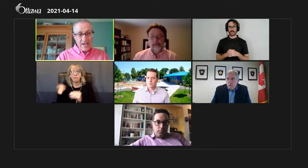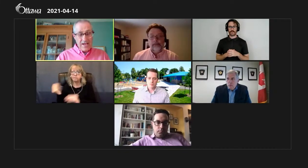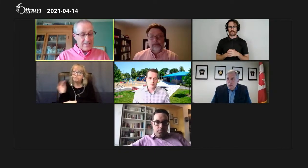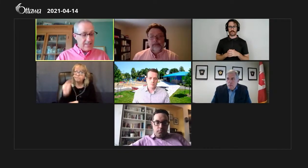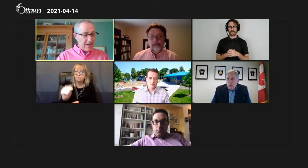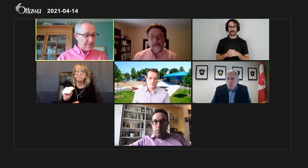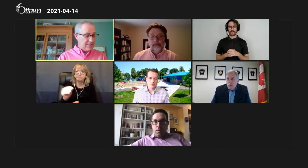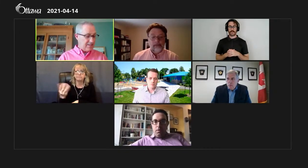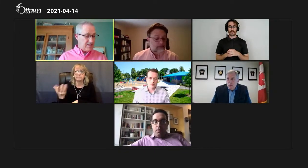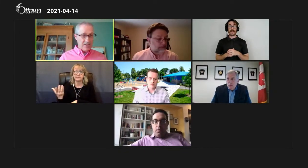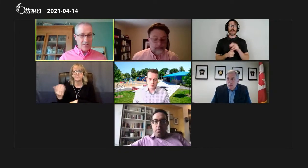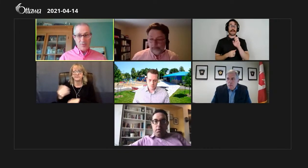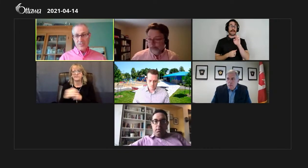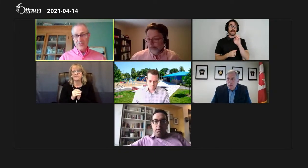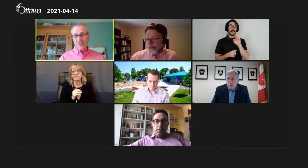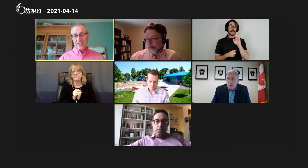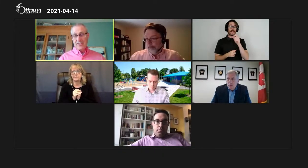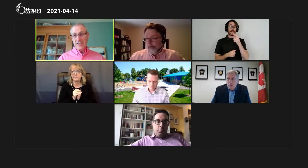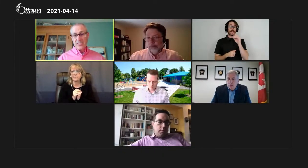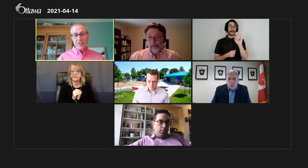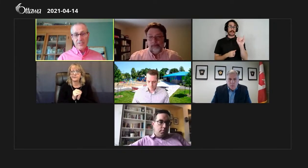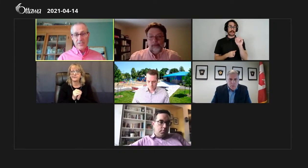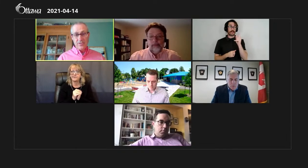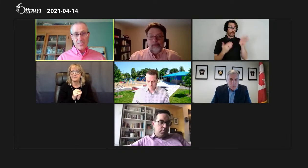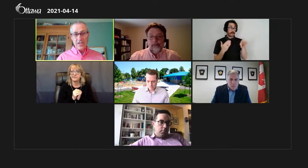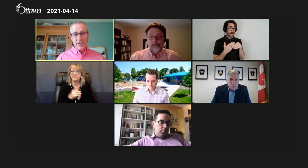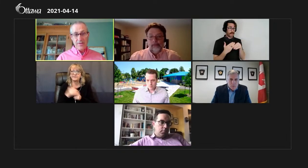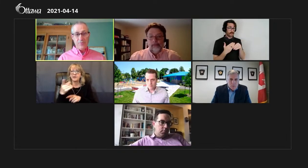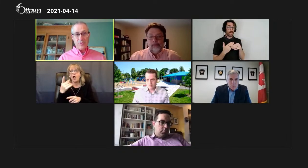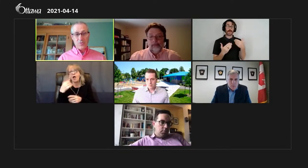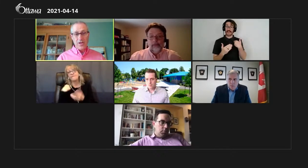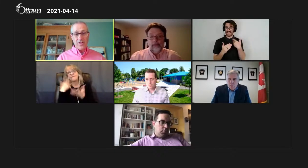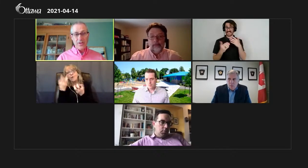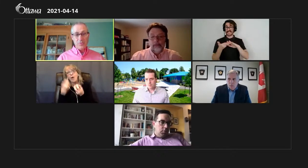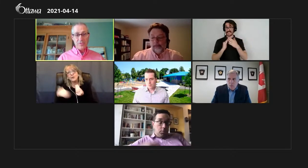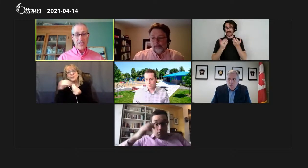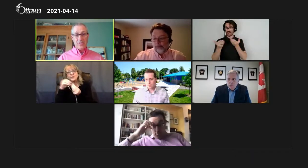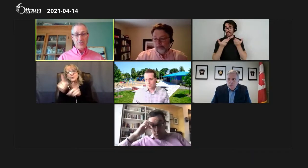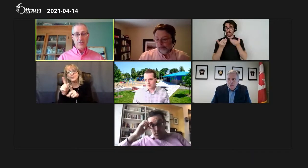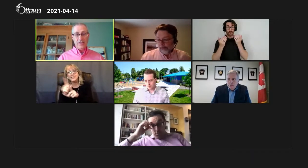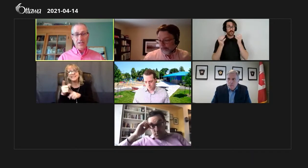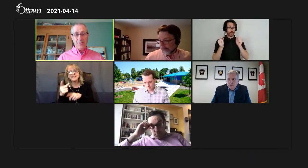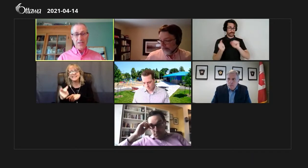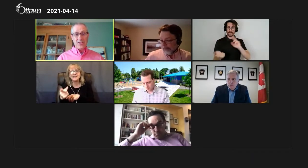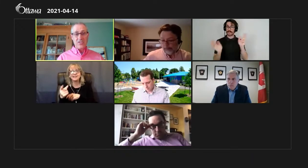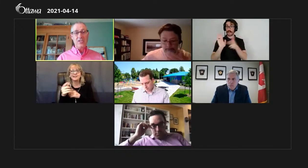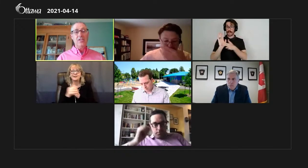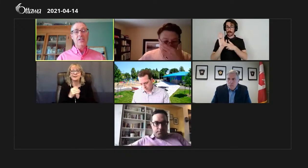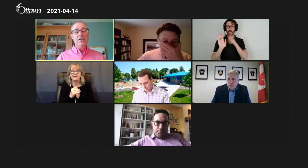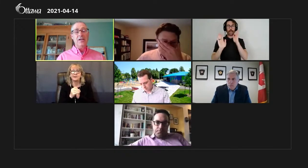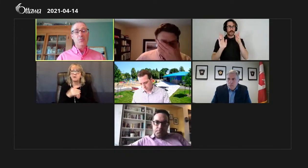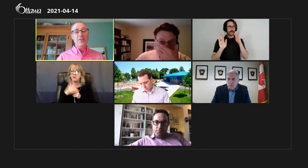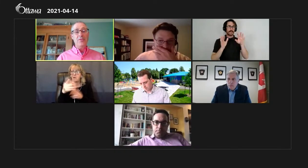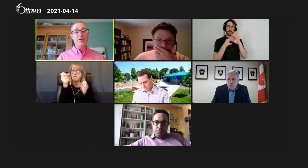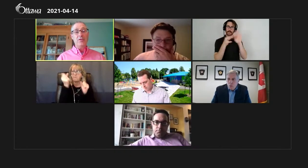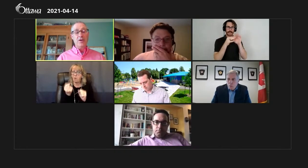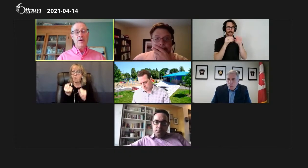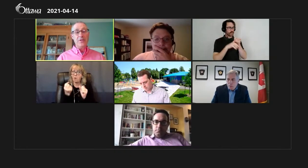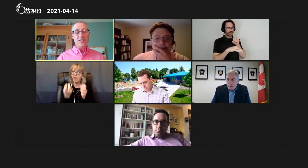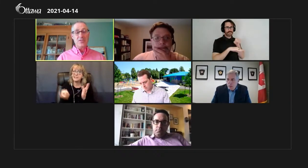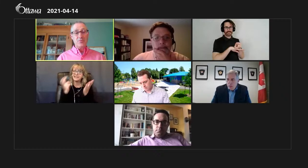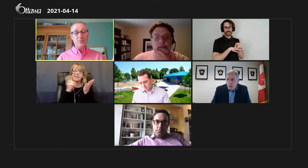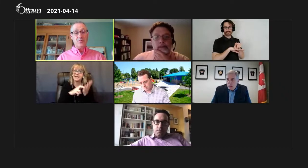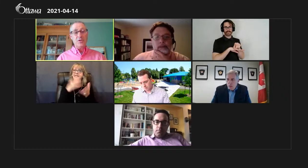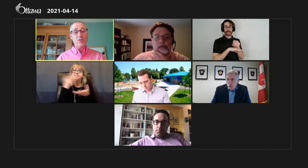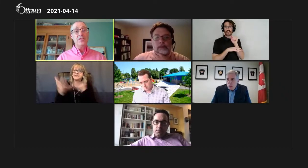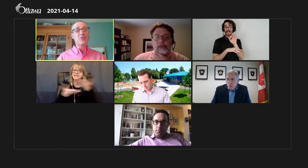And to add to that, Dr. Of course, there's the city service that you can sign up for as well that will send you a message when there are